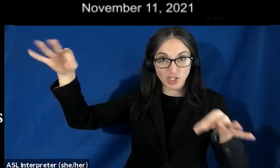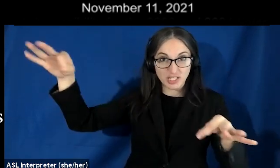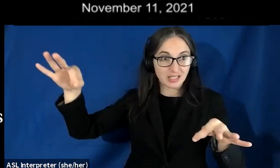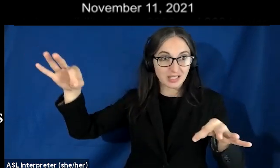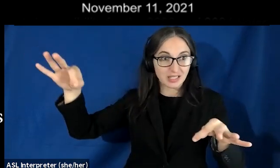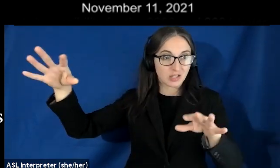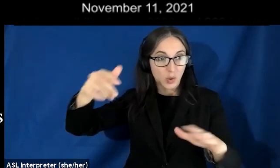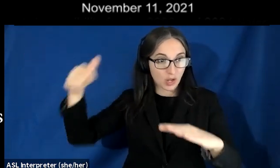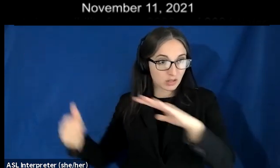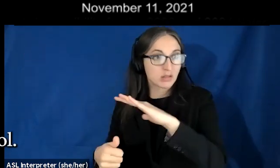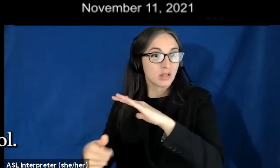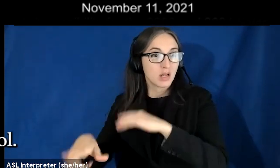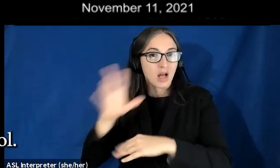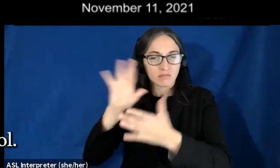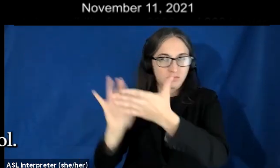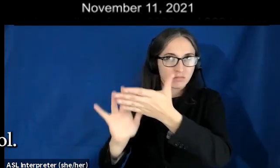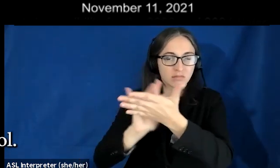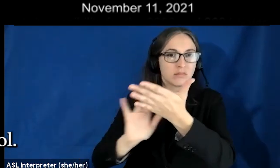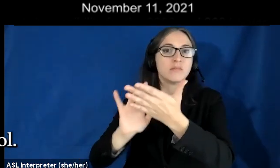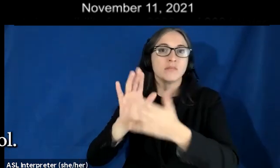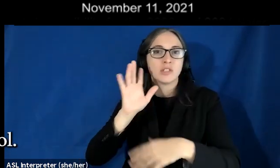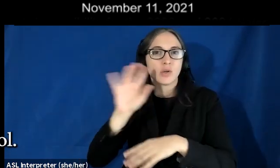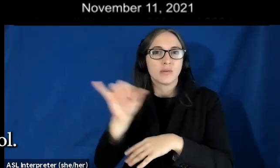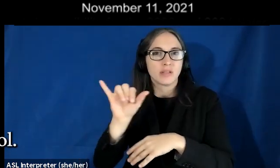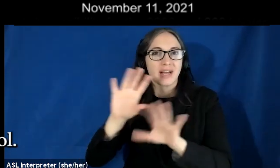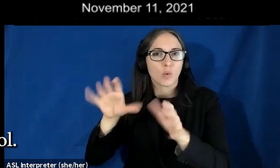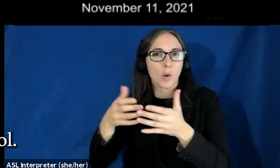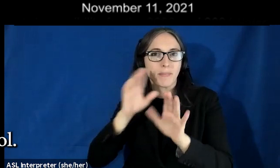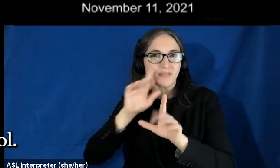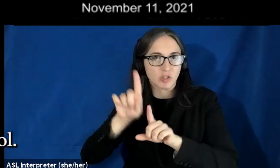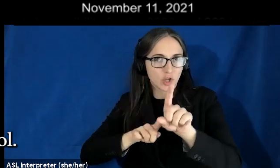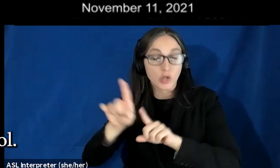as a star, group of stars. And in Georgia blind